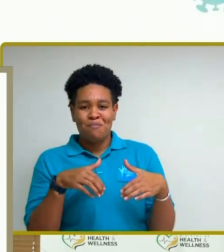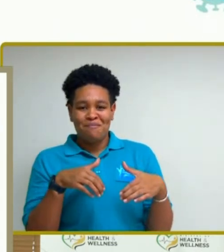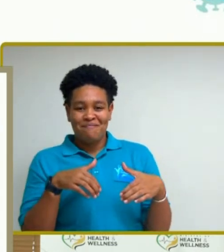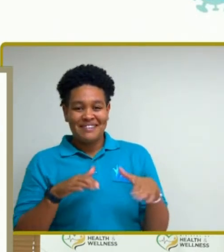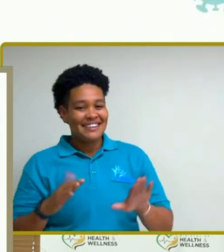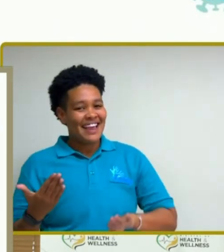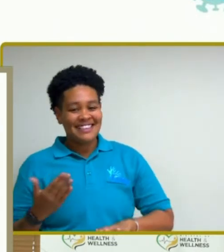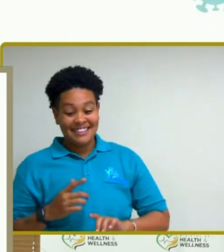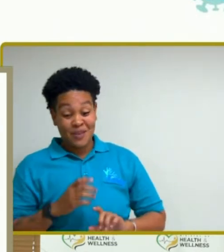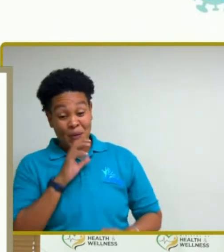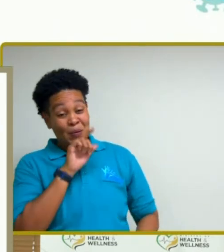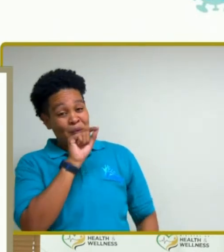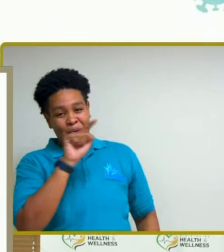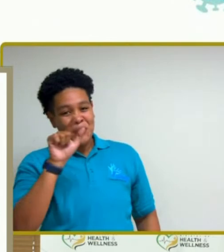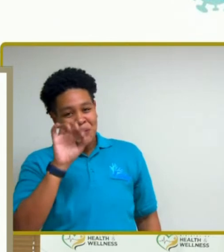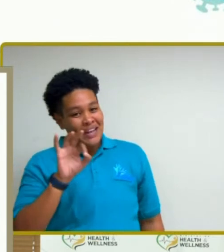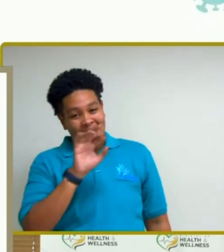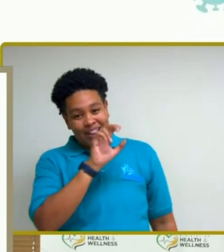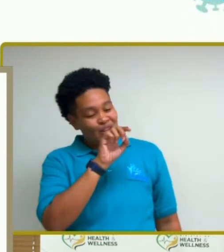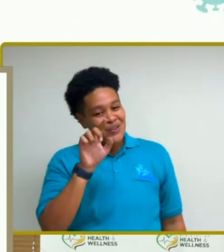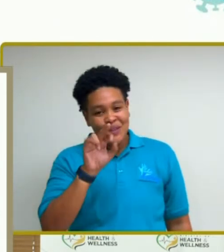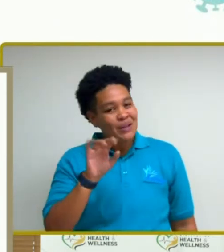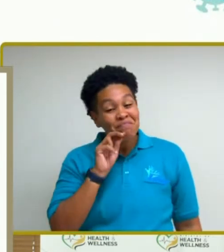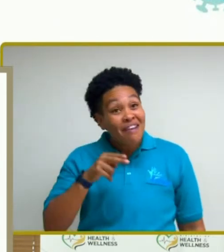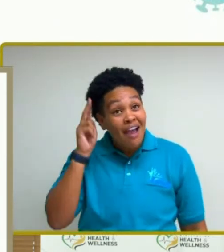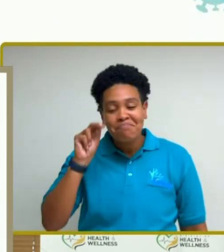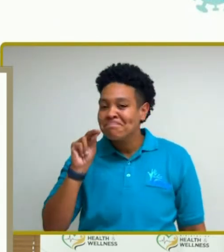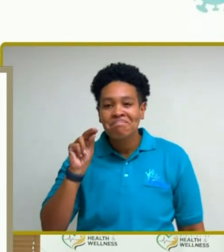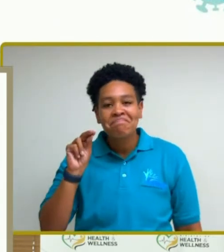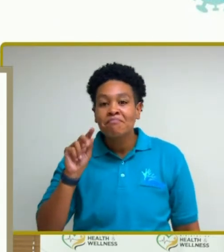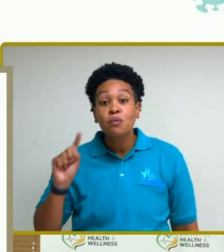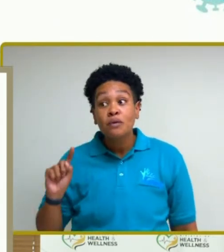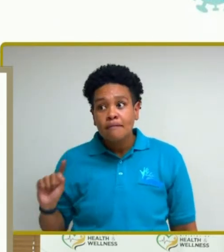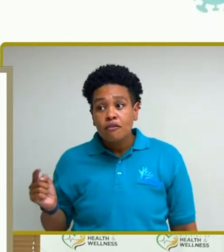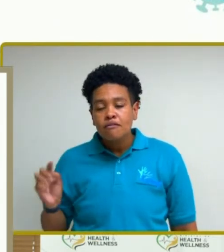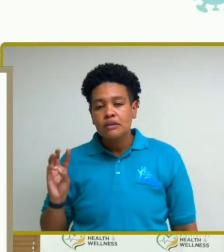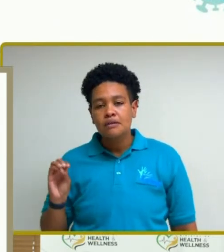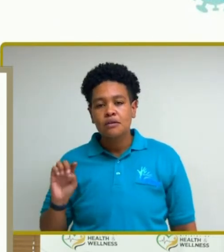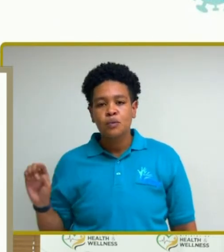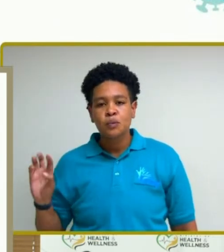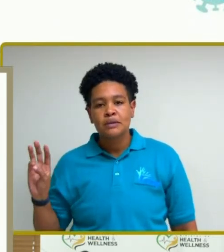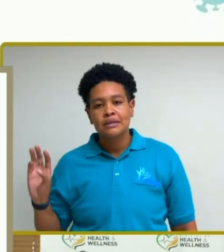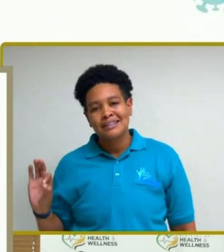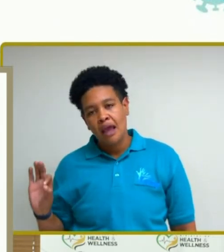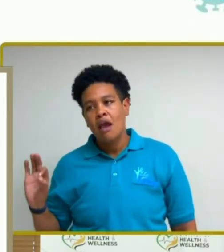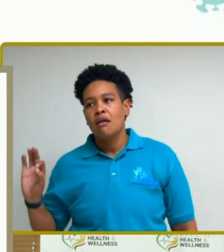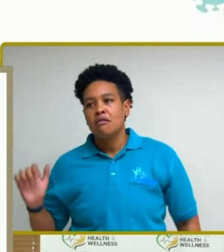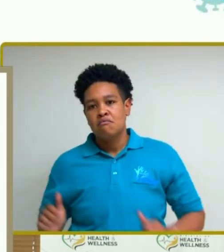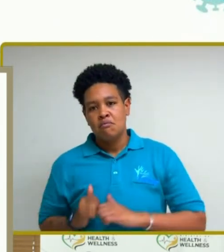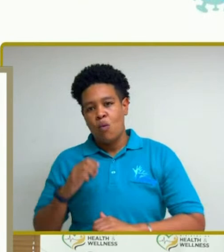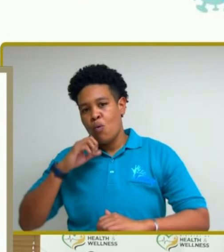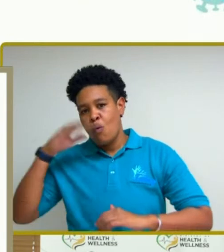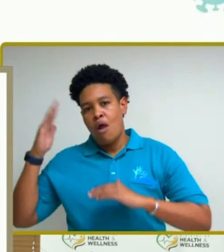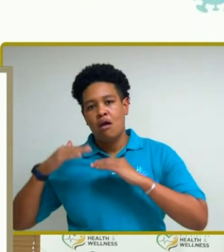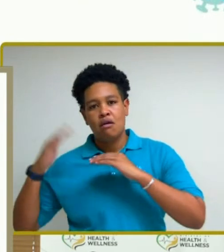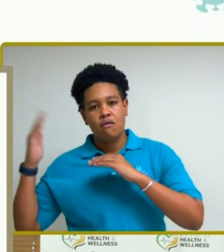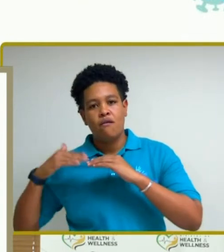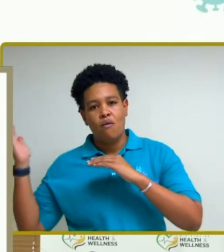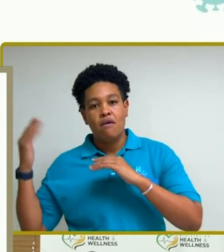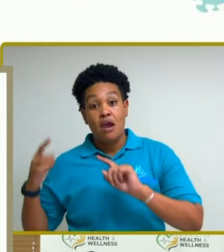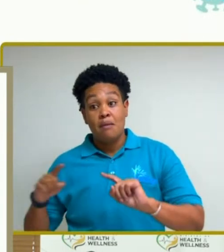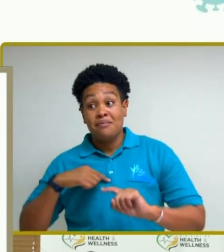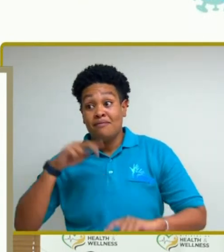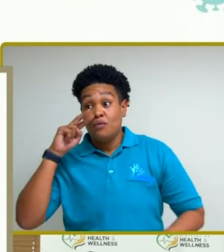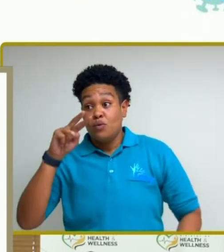to 69 age group and over are where we're having the highest percentage of deaths. If you look, 132